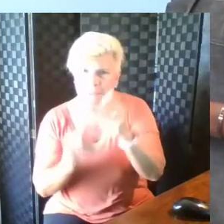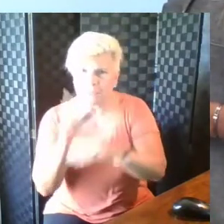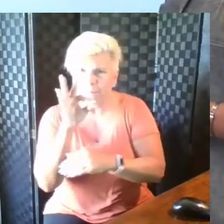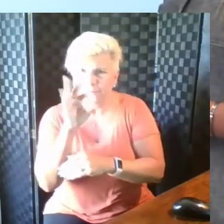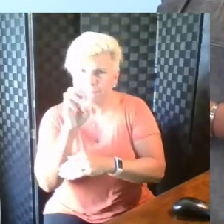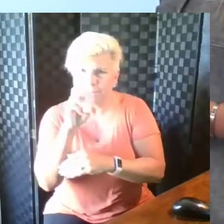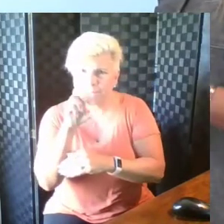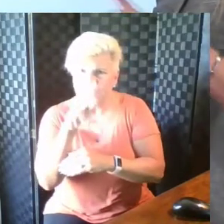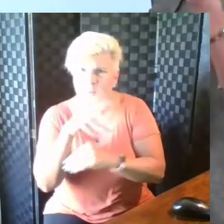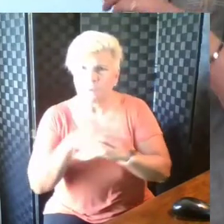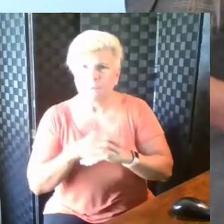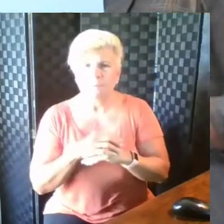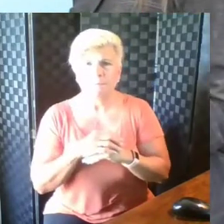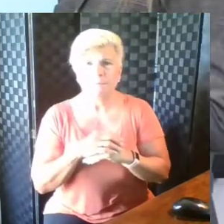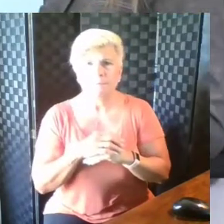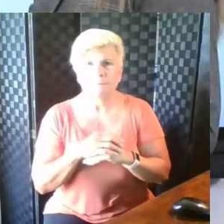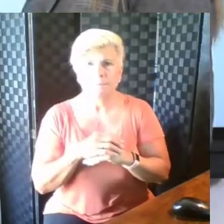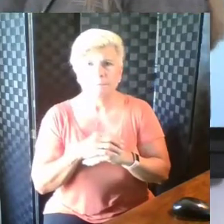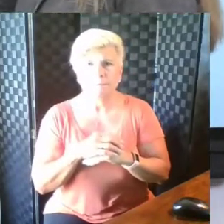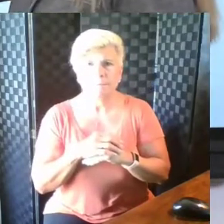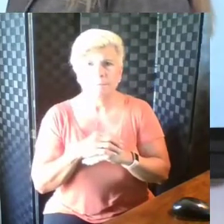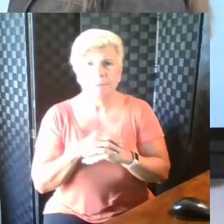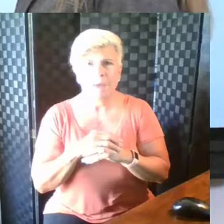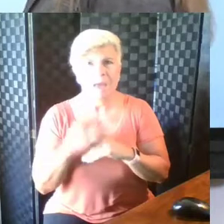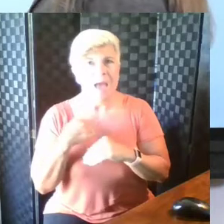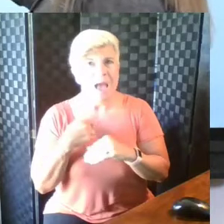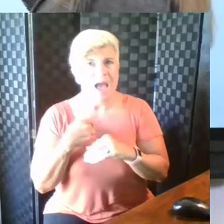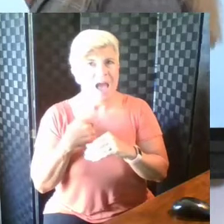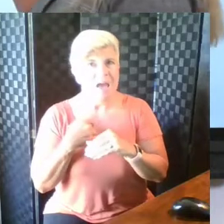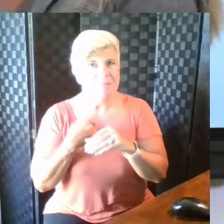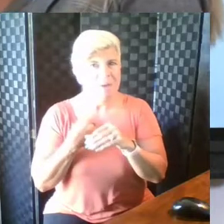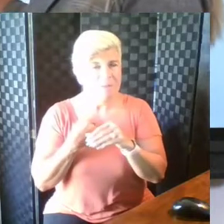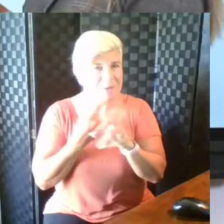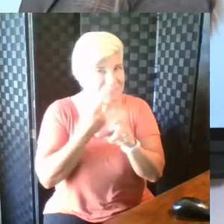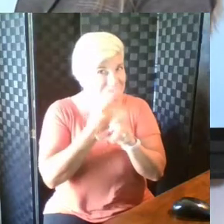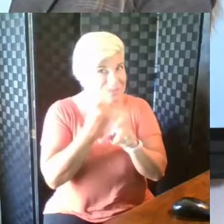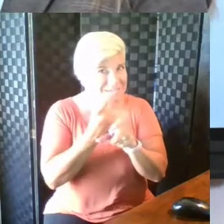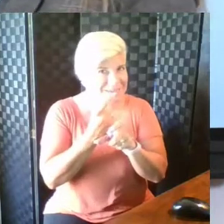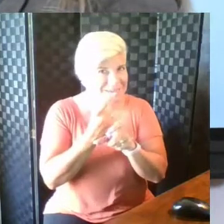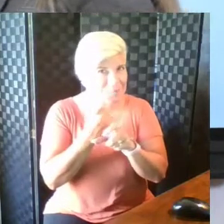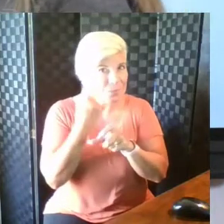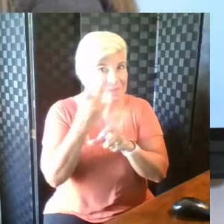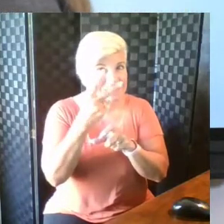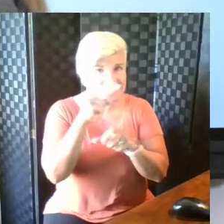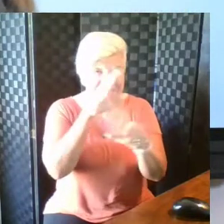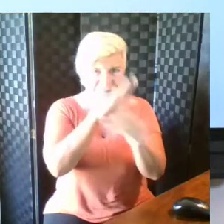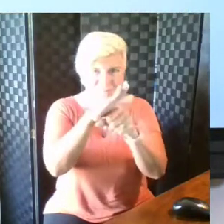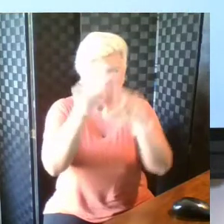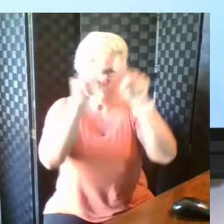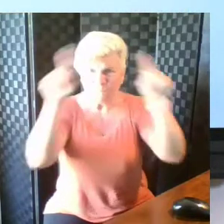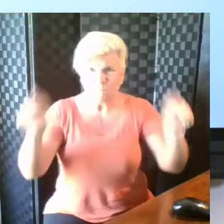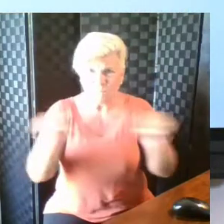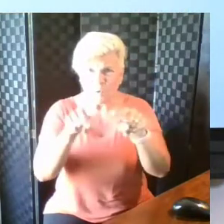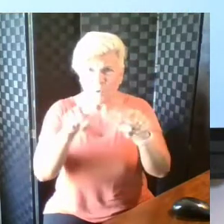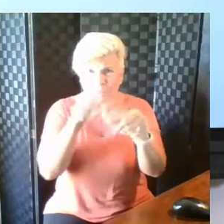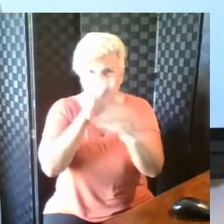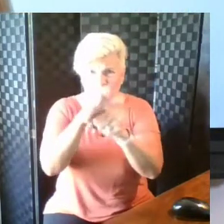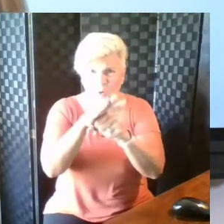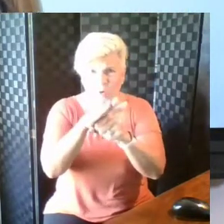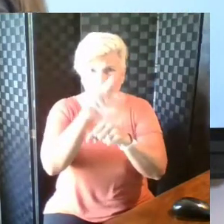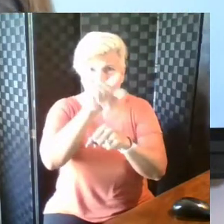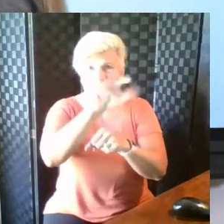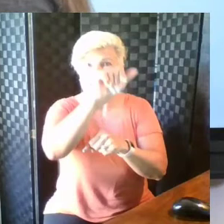And then let's count. I'm going to do something a little tricky. We don't have to count all 10 of these because we see it's a full 10 frame. So I'm going to